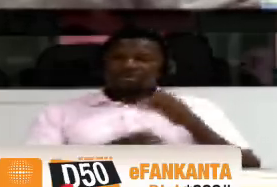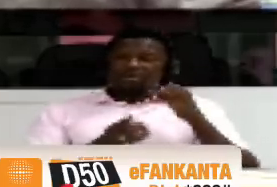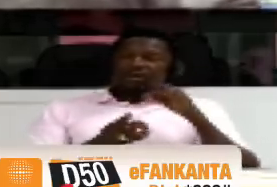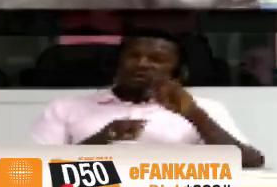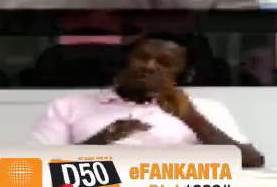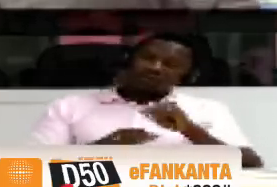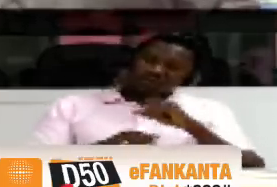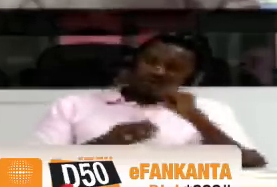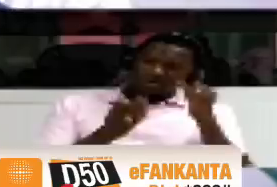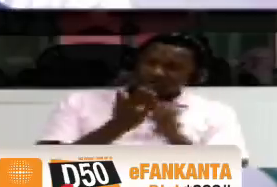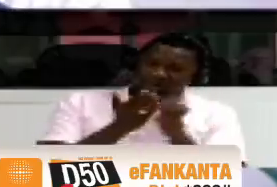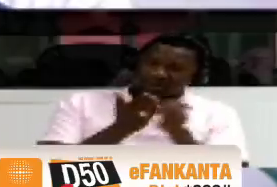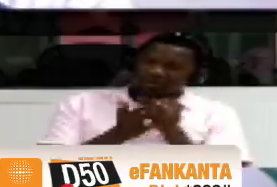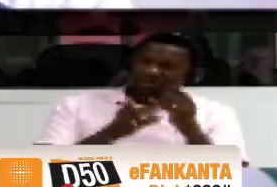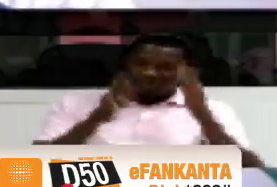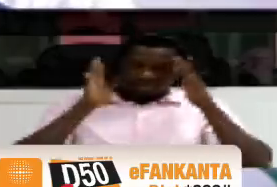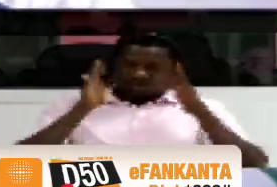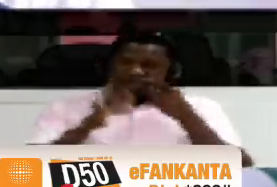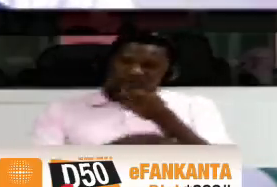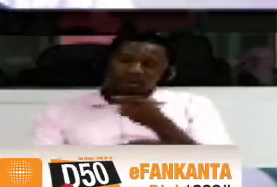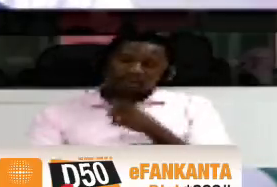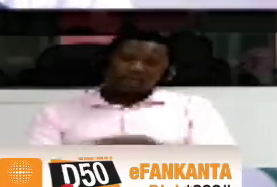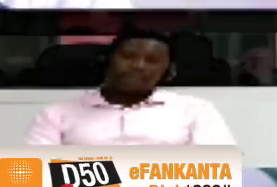the incident?